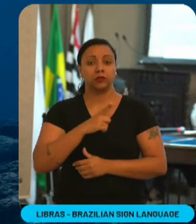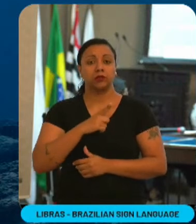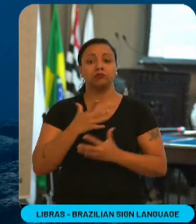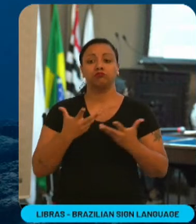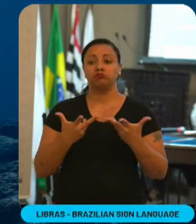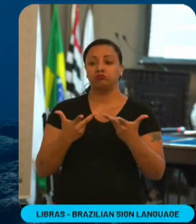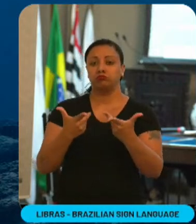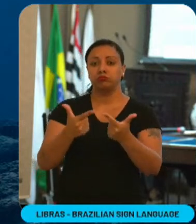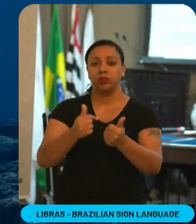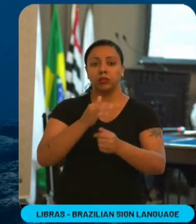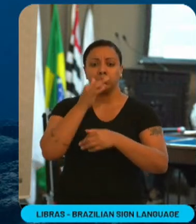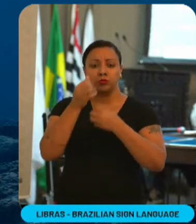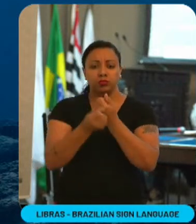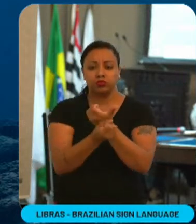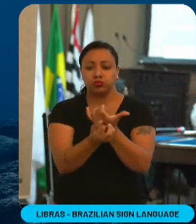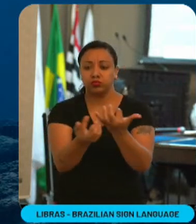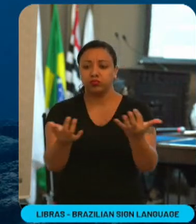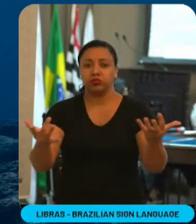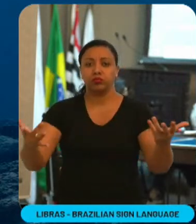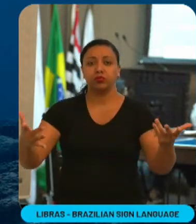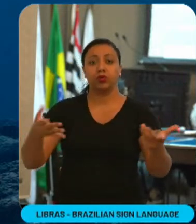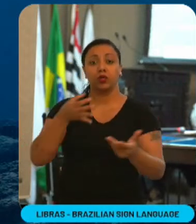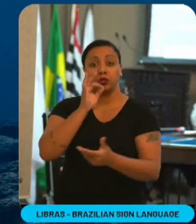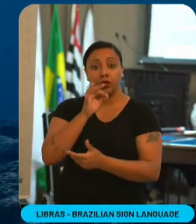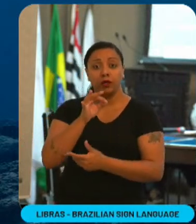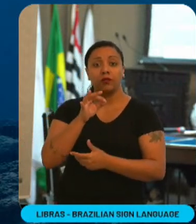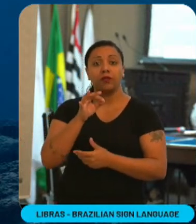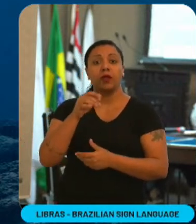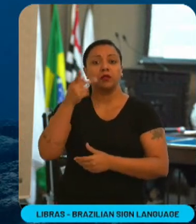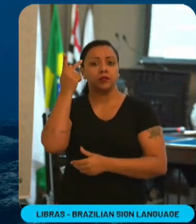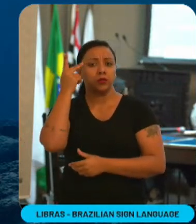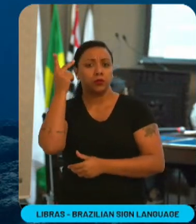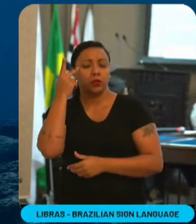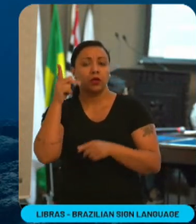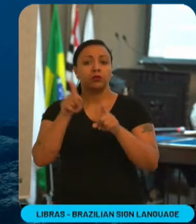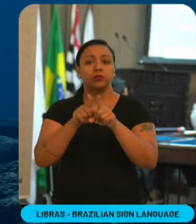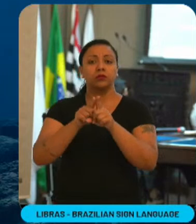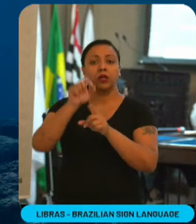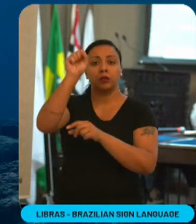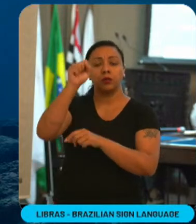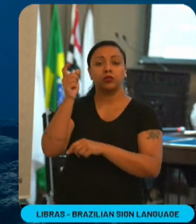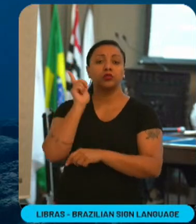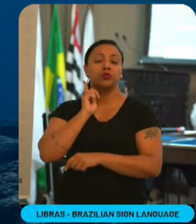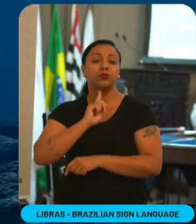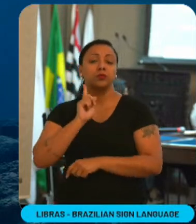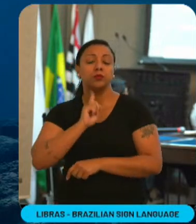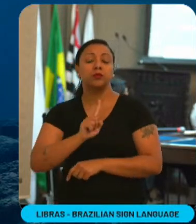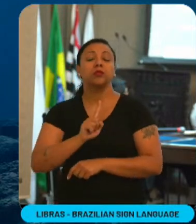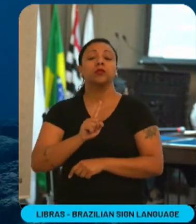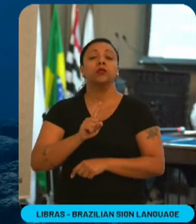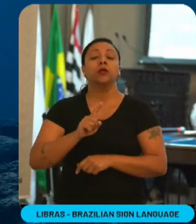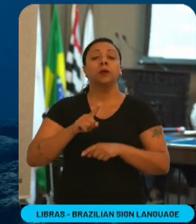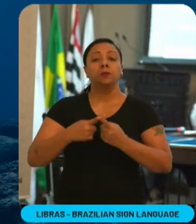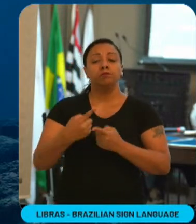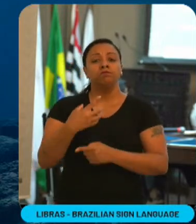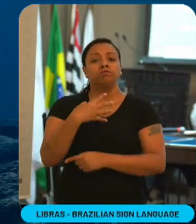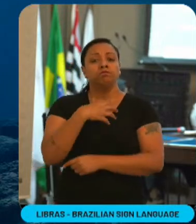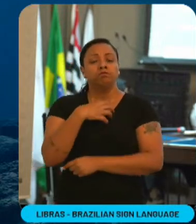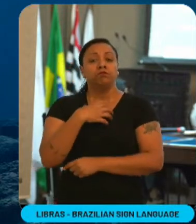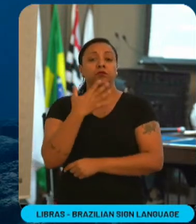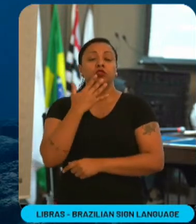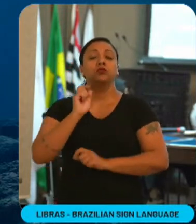there were in São Paulo, there was a very nice booming for coffee and all that. So